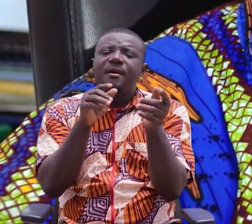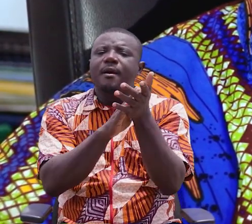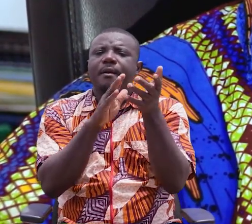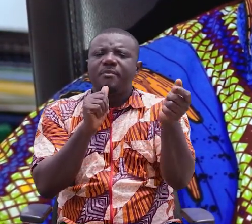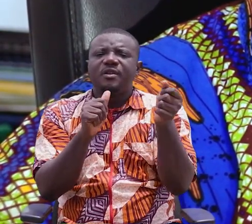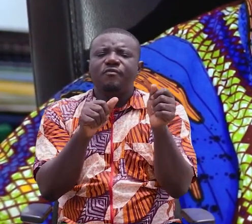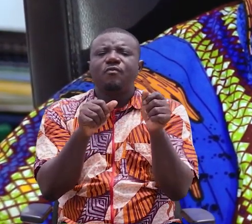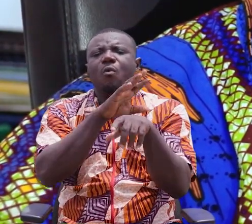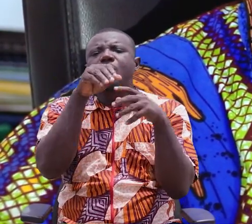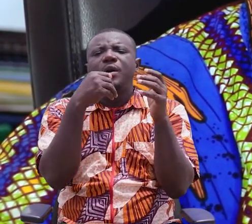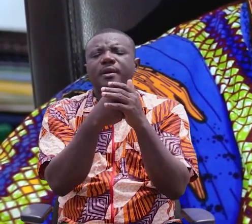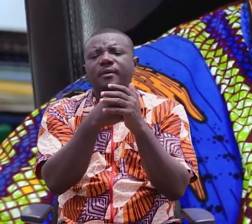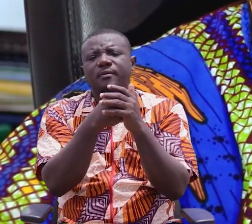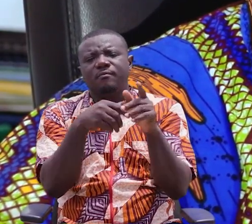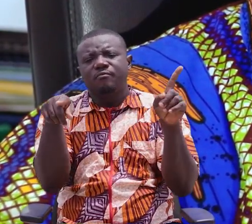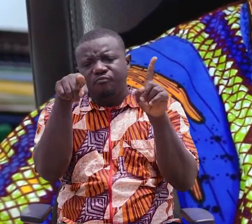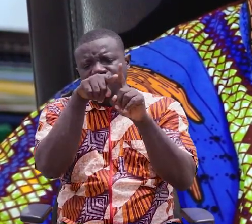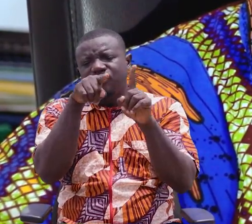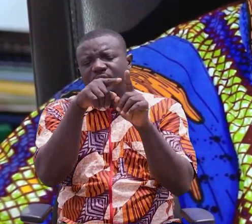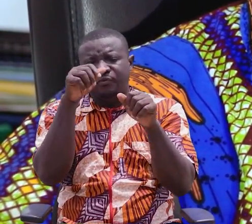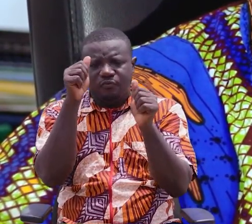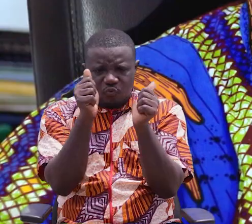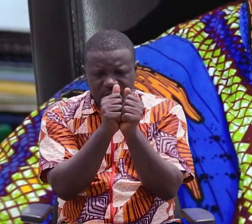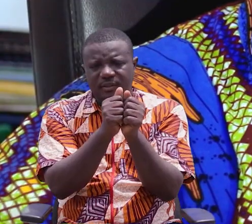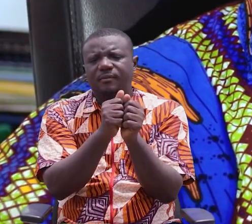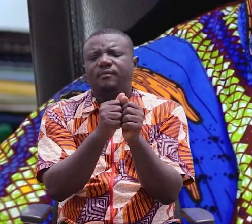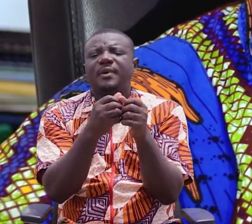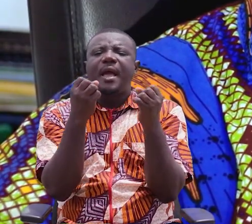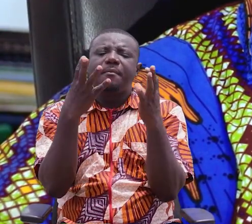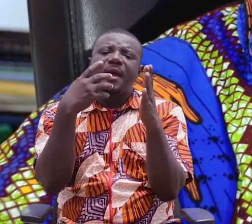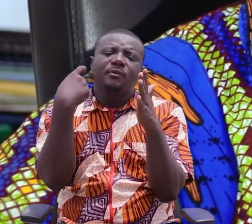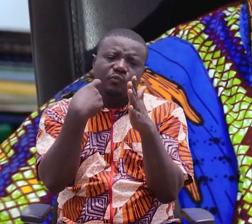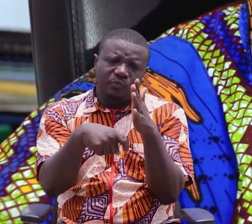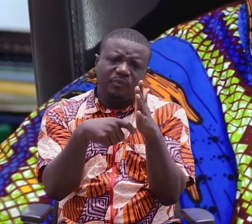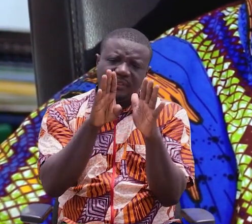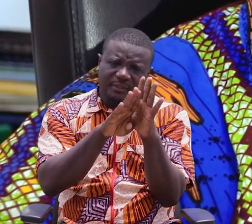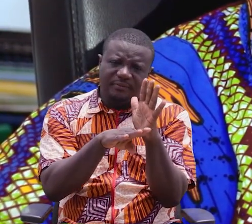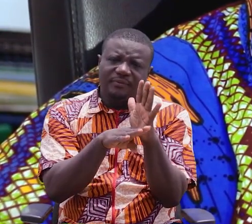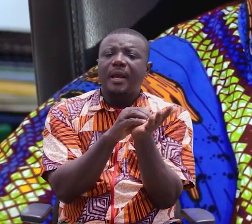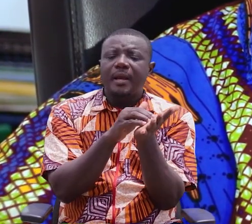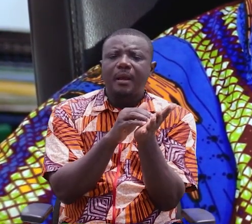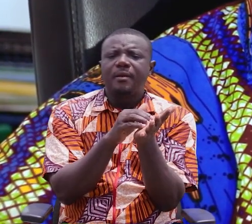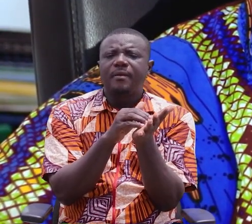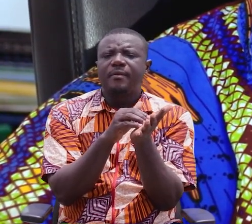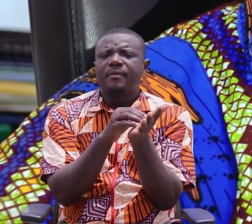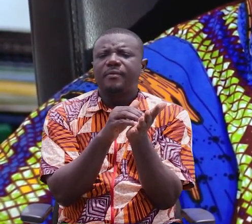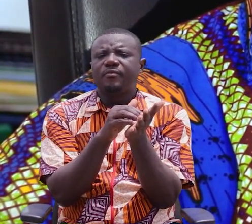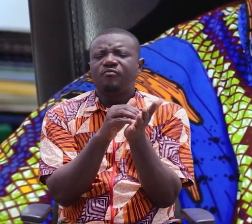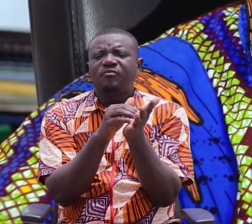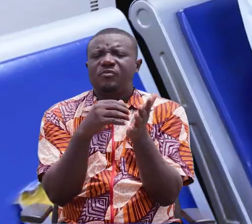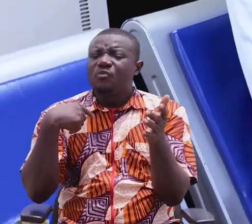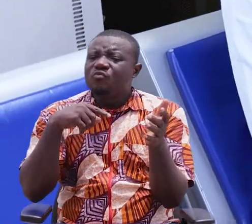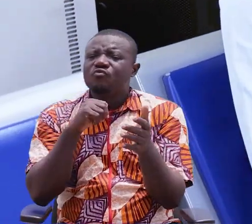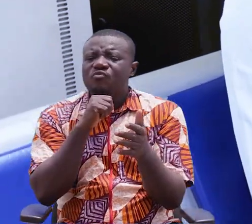would impact positively on the price and availability to blind persons. In West